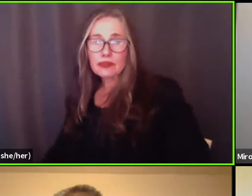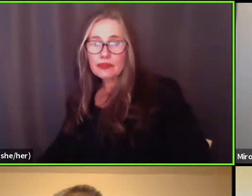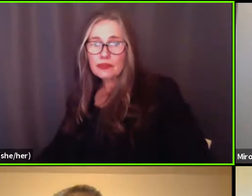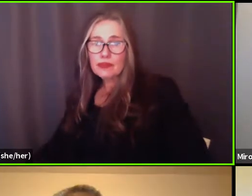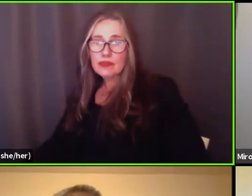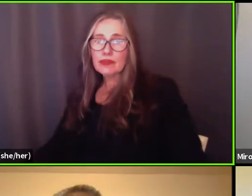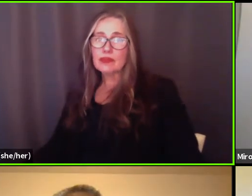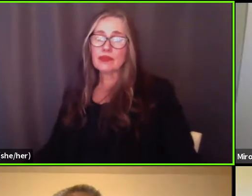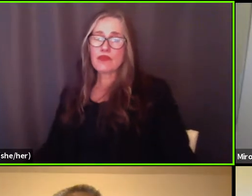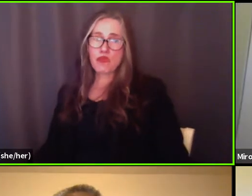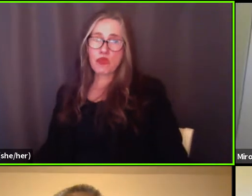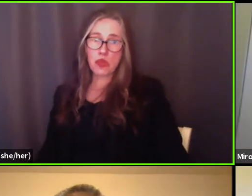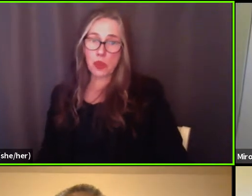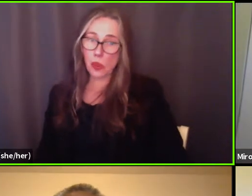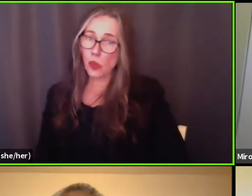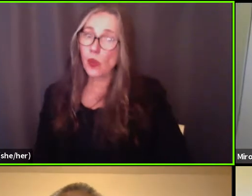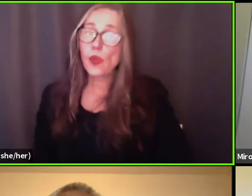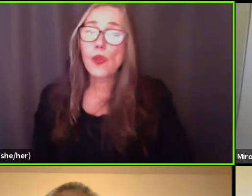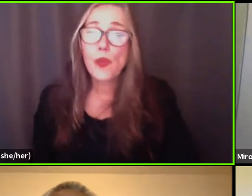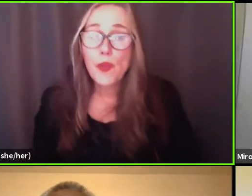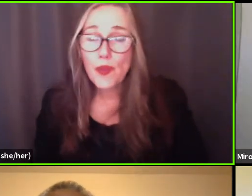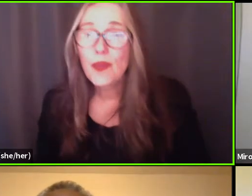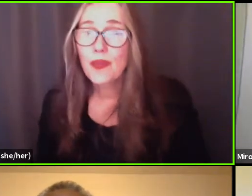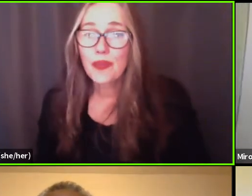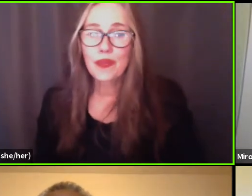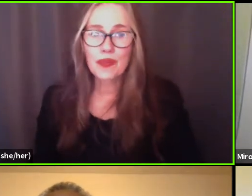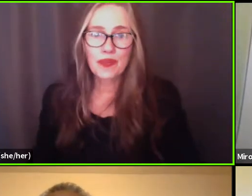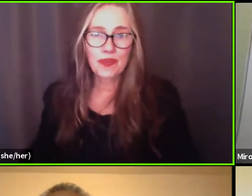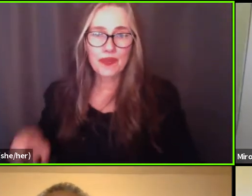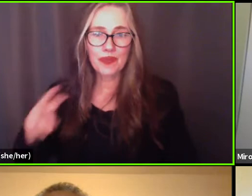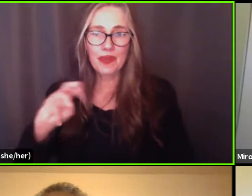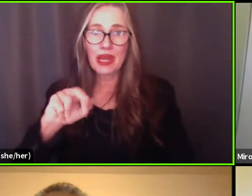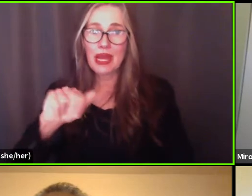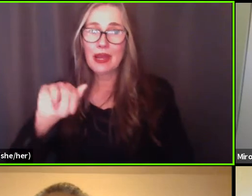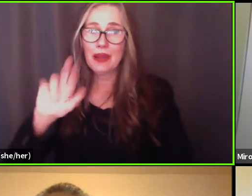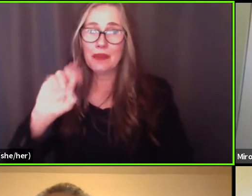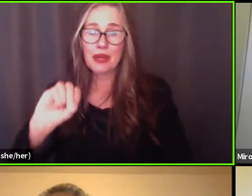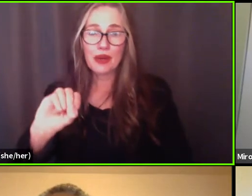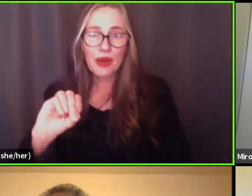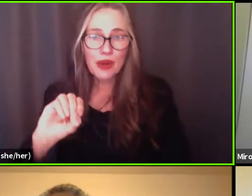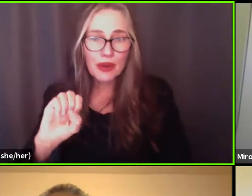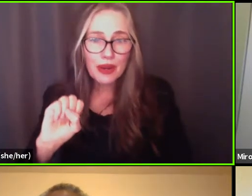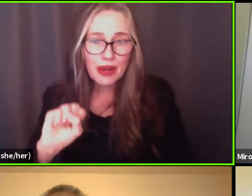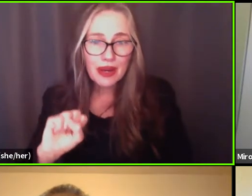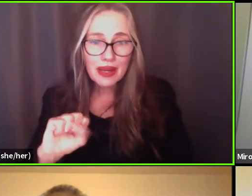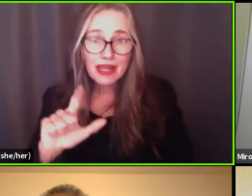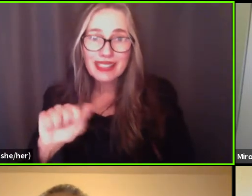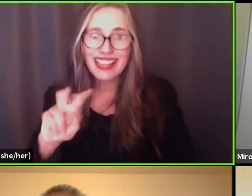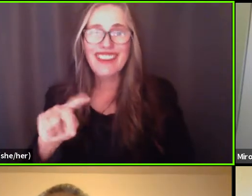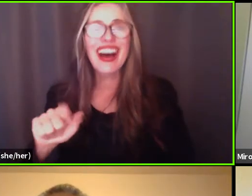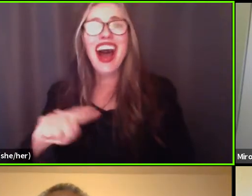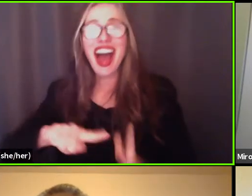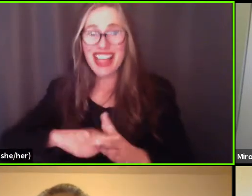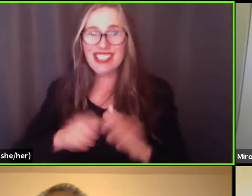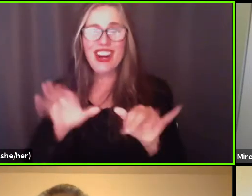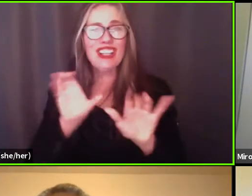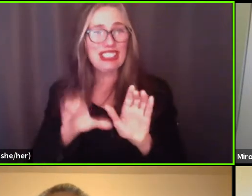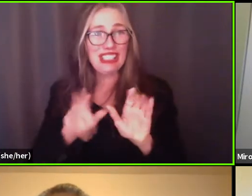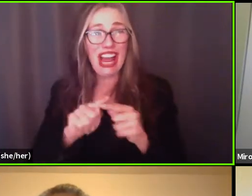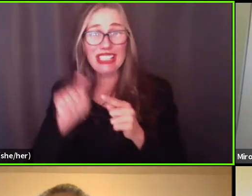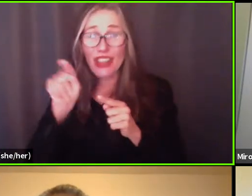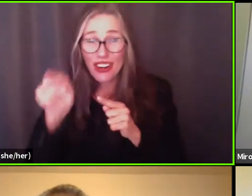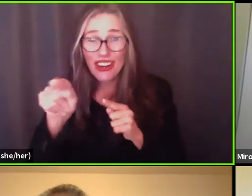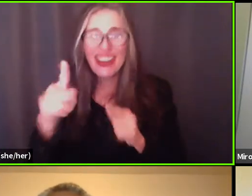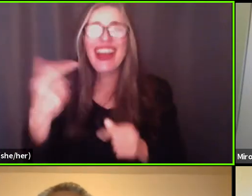that was really really informative um i started writing questions in the chat and then i realized she's not here but i'm sure we have some awesome